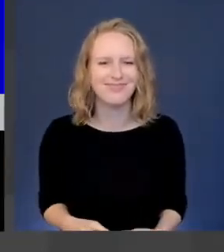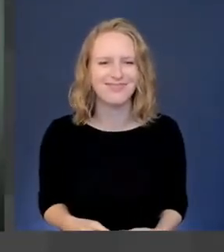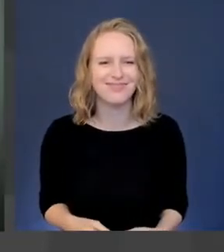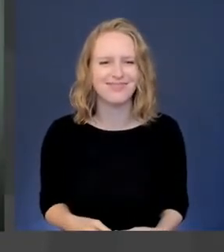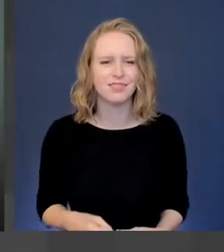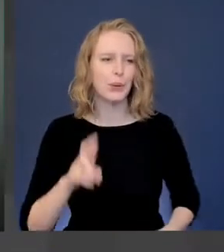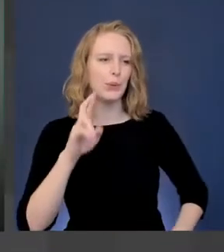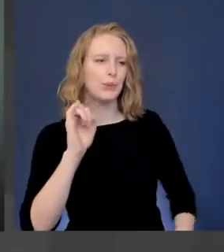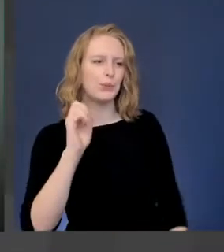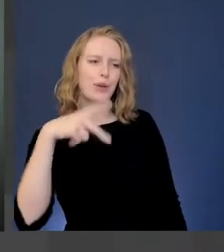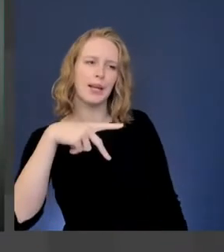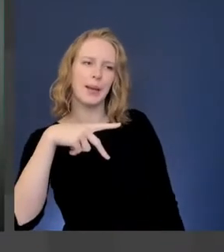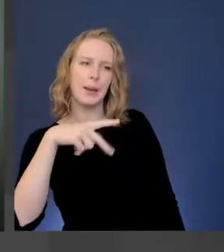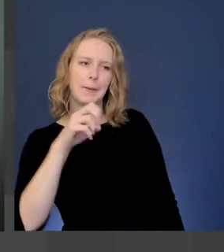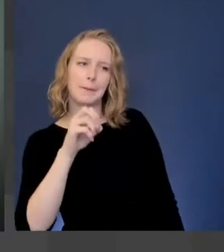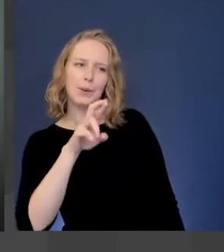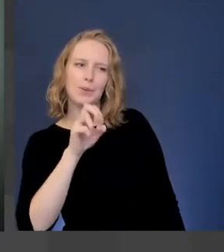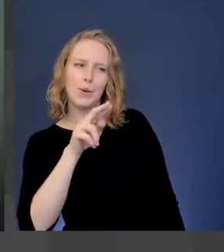Ripperoni.